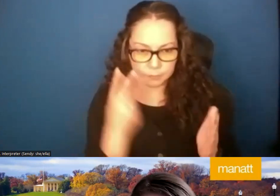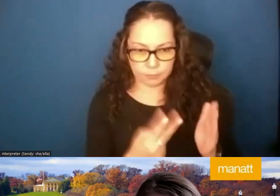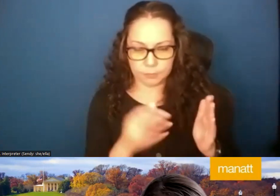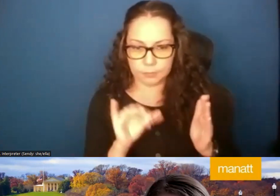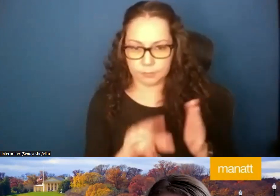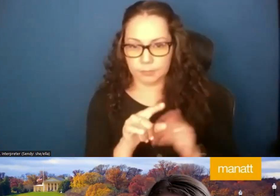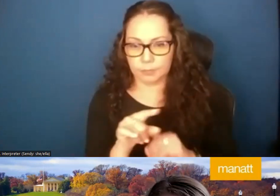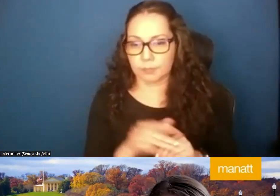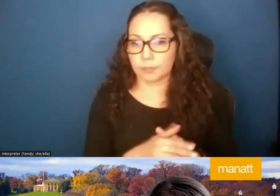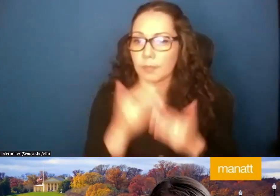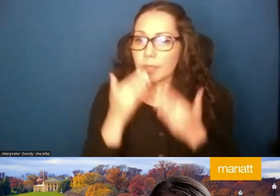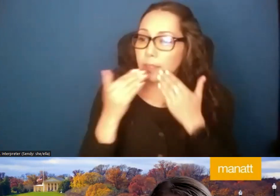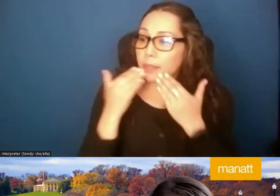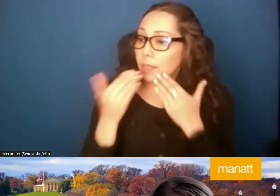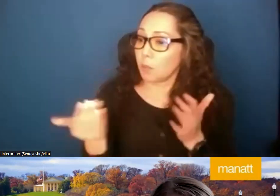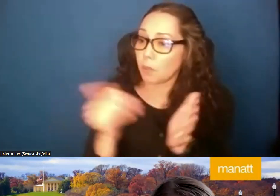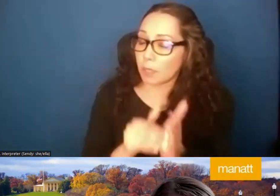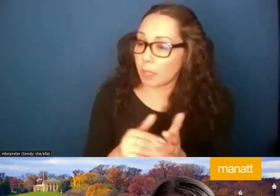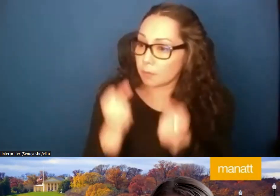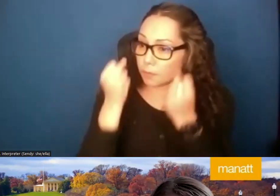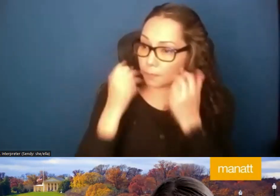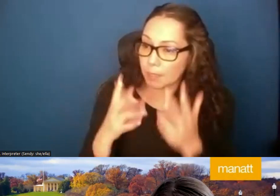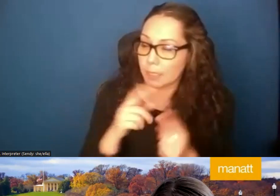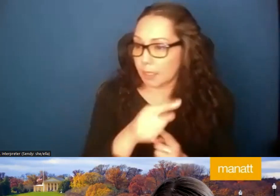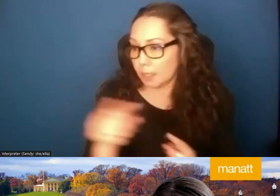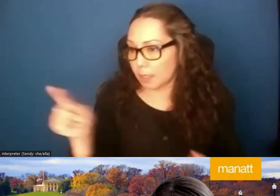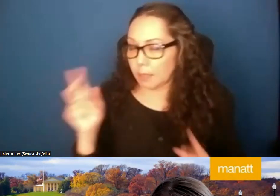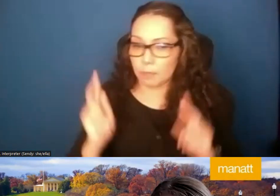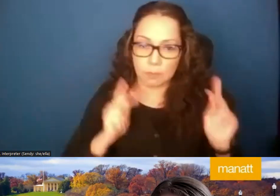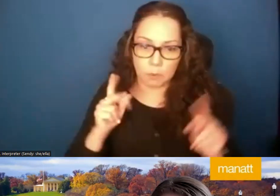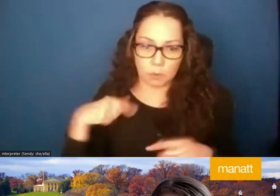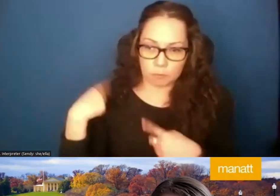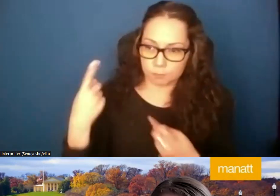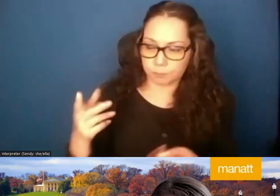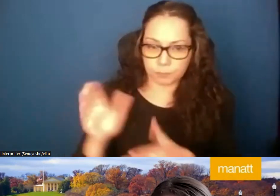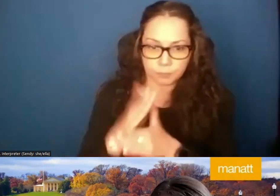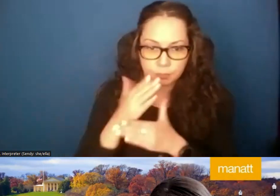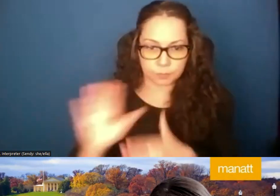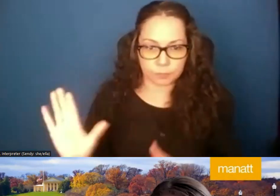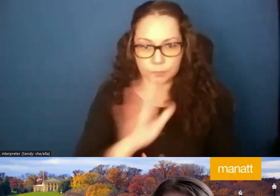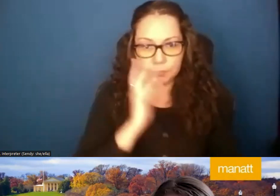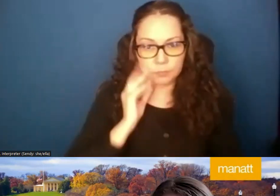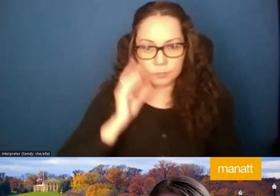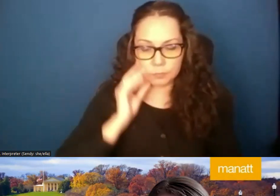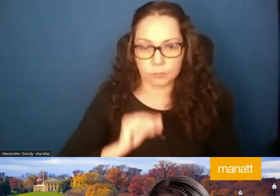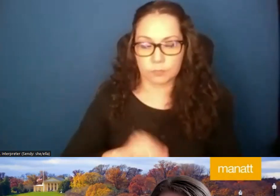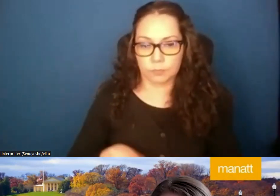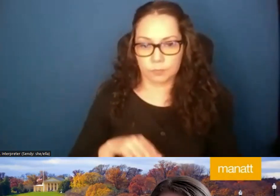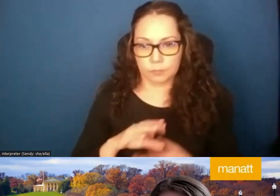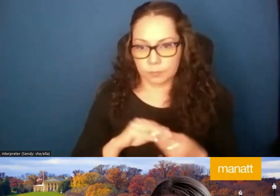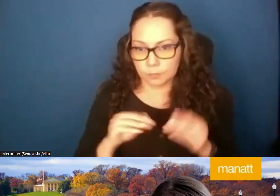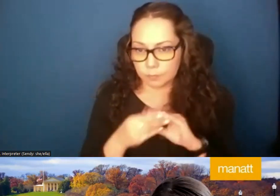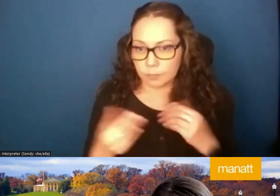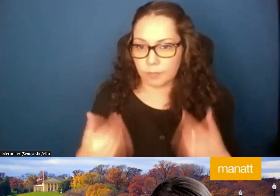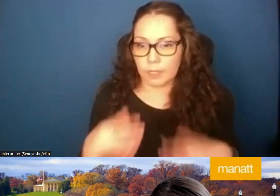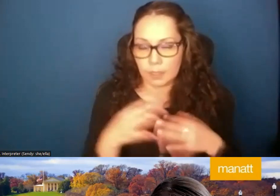Thank you again to the many people who have shared their story today. It's so important for